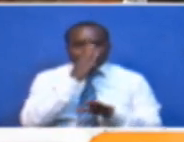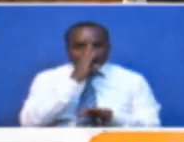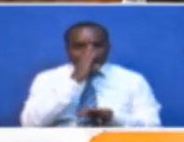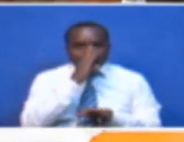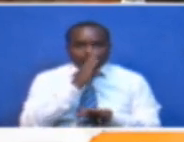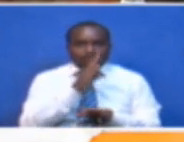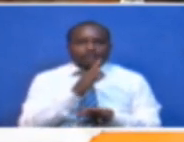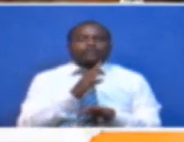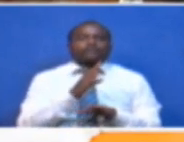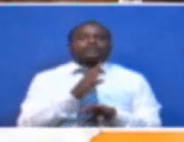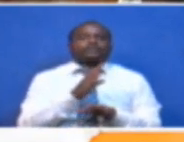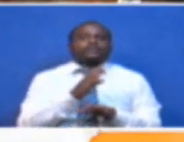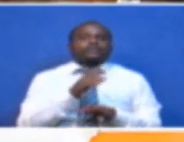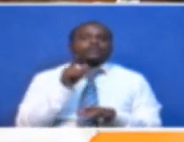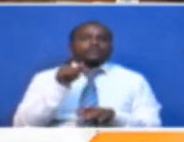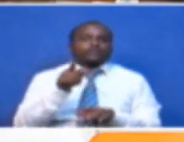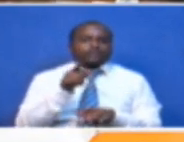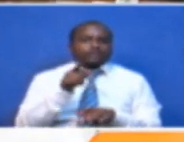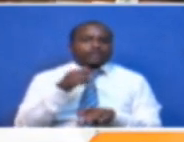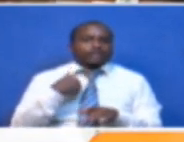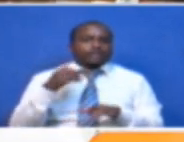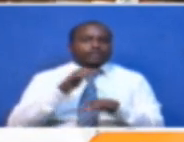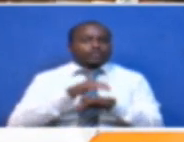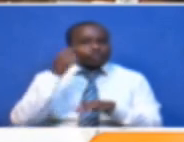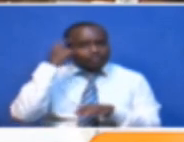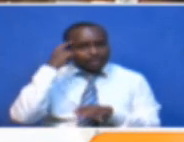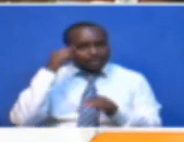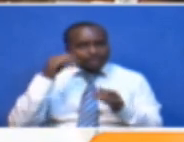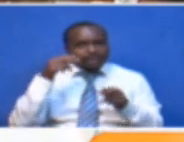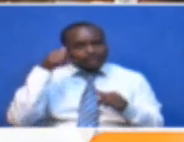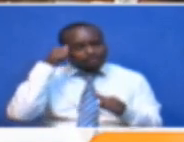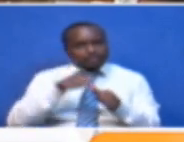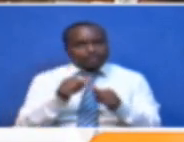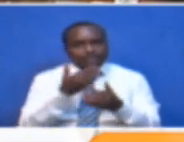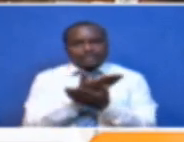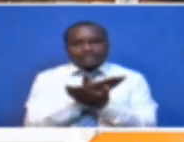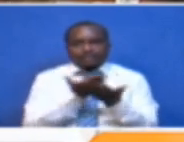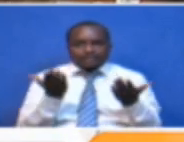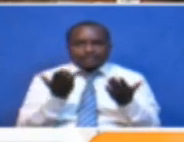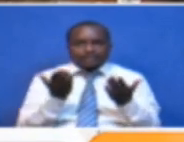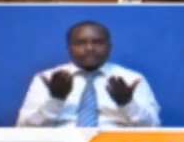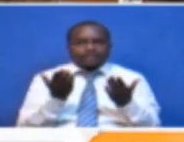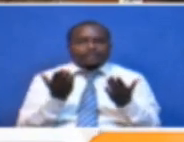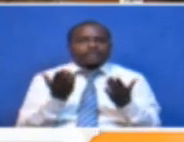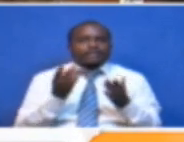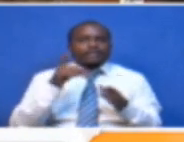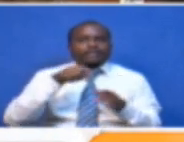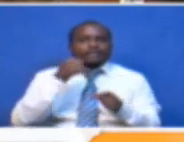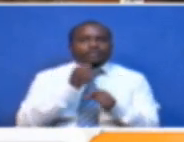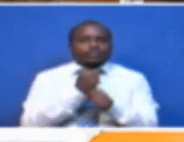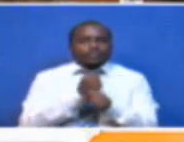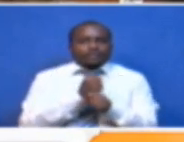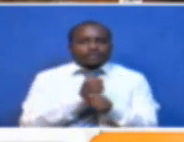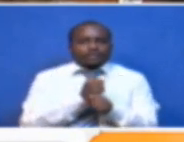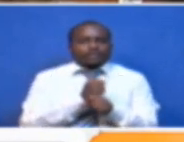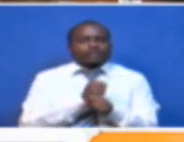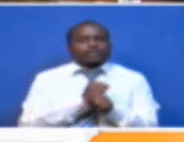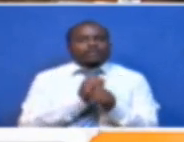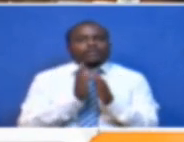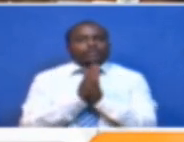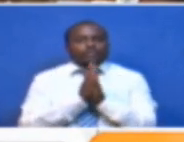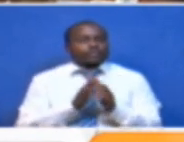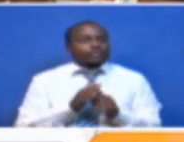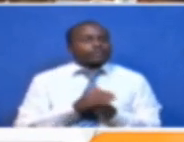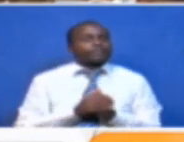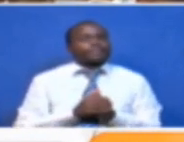there is no doubt that Mzee Njiru has a great mind. He remembers every detail of Mzee's times. He should work on an autobiography. We've talked about